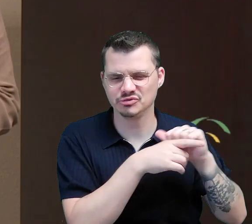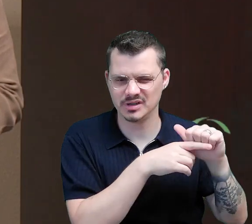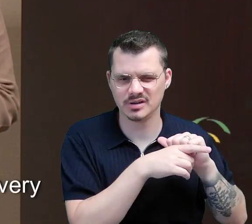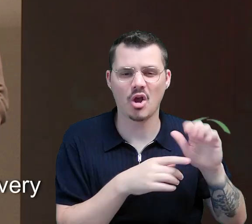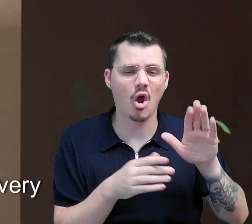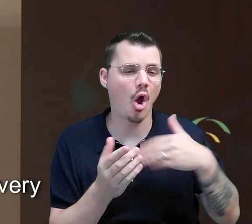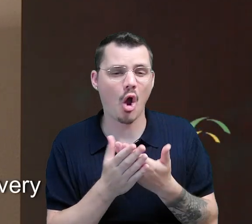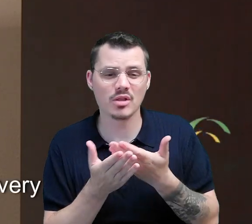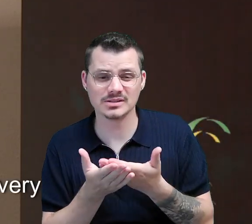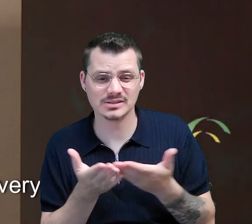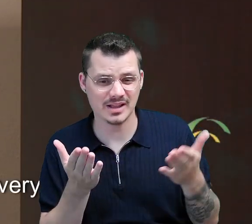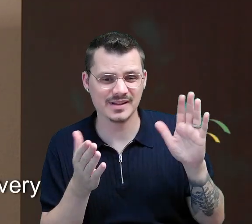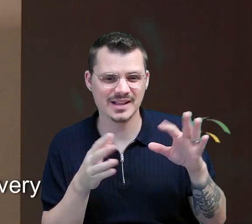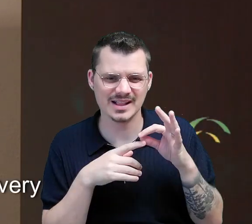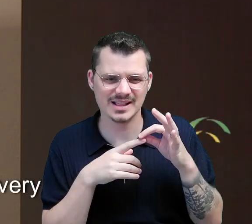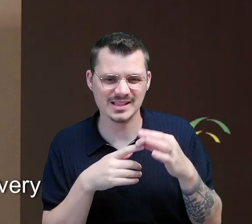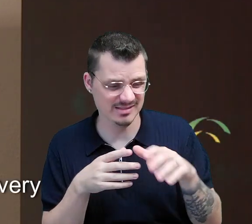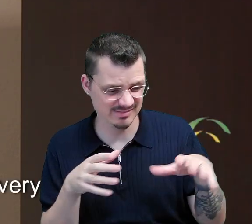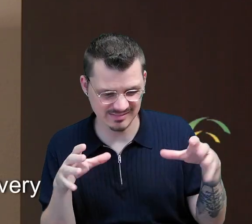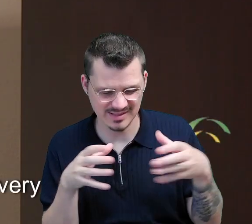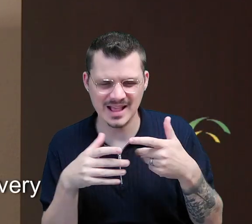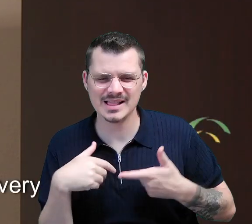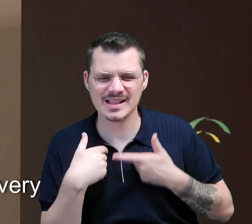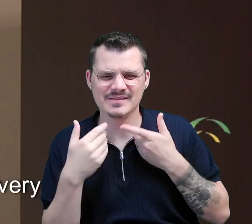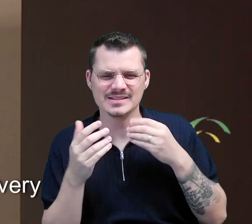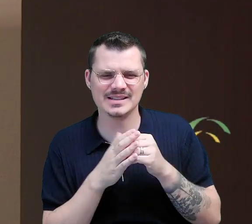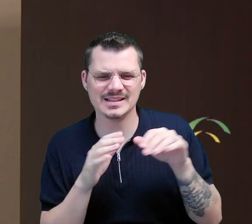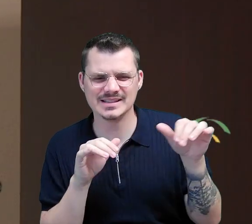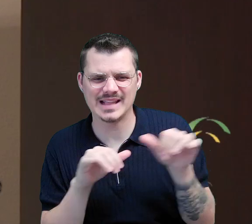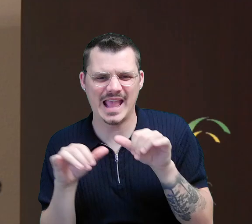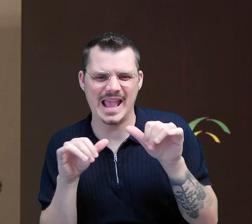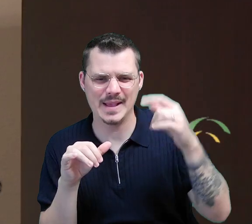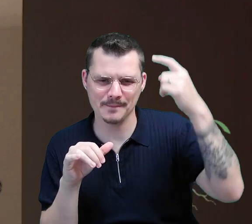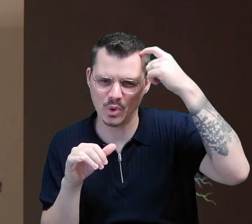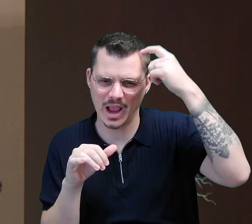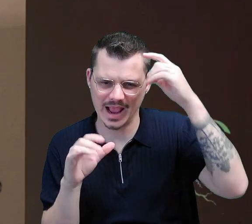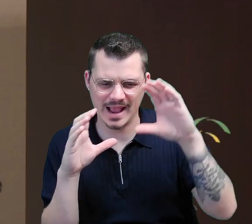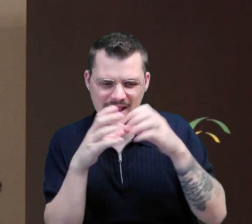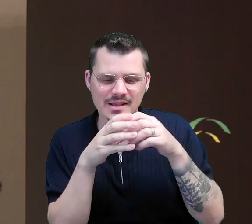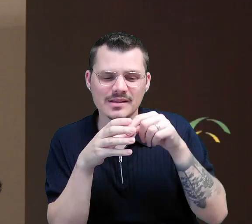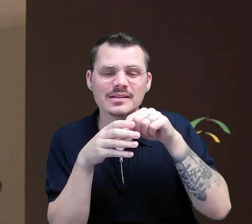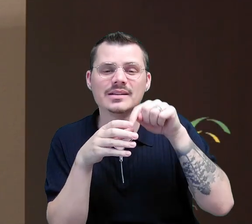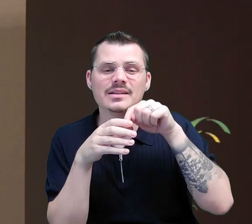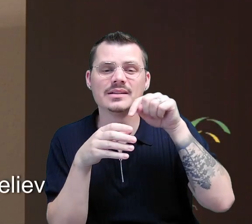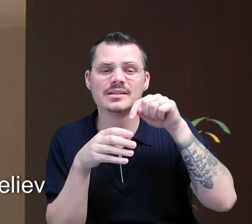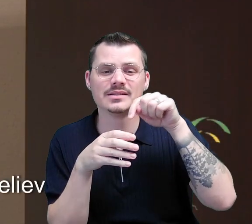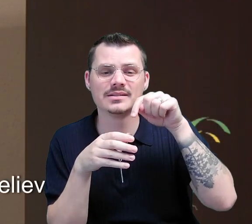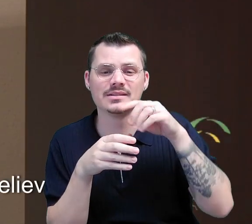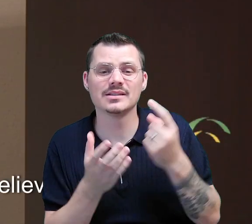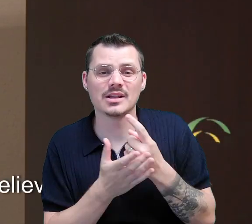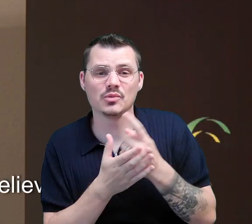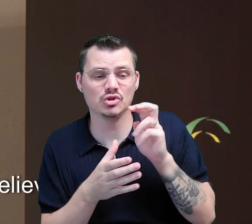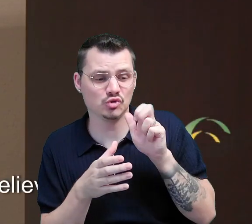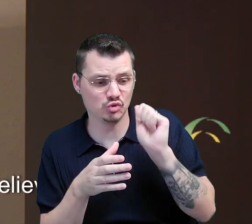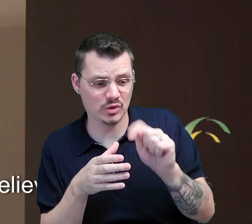seminars, all this stuff kind of lives in the same very delicate piece of brain real estate, and